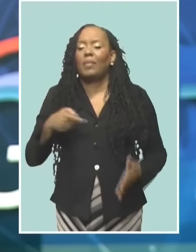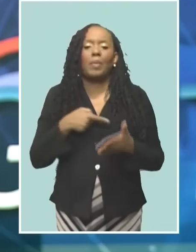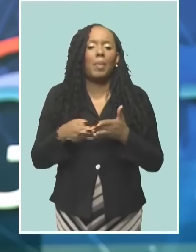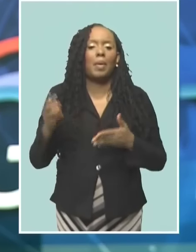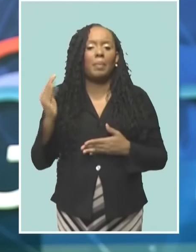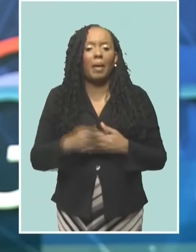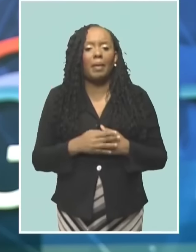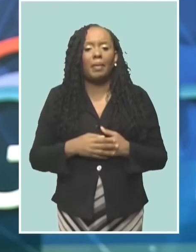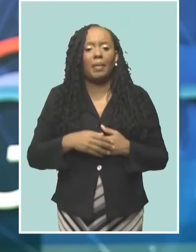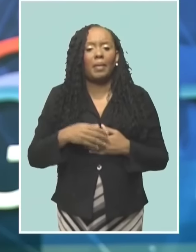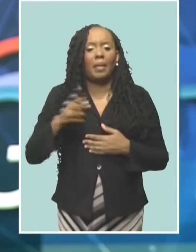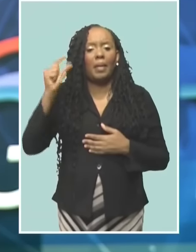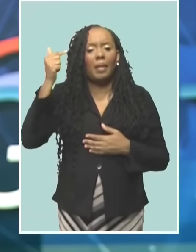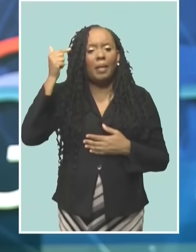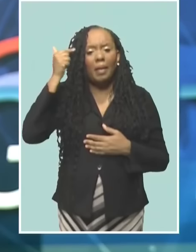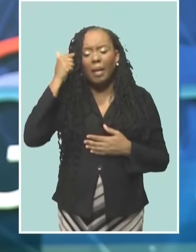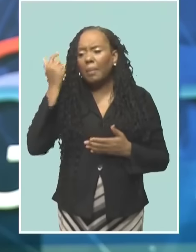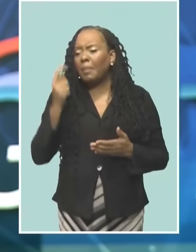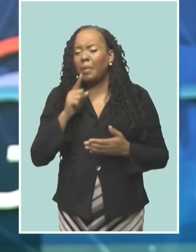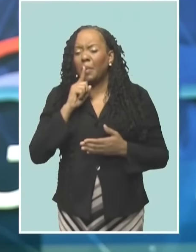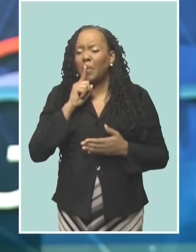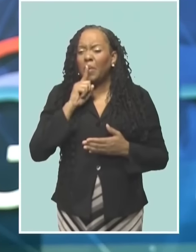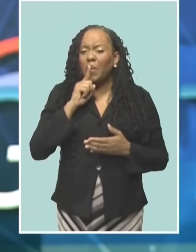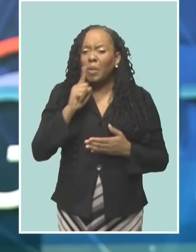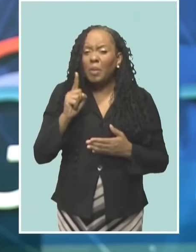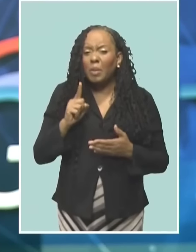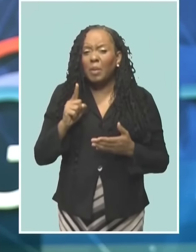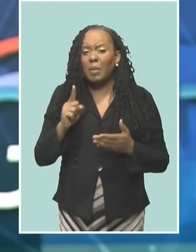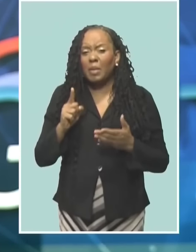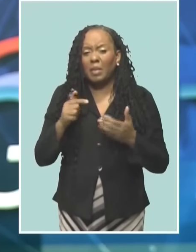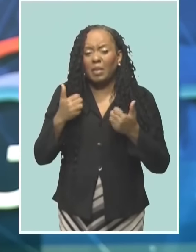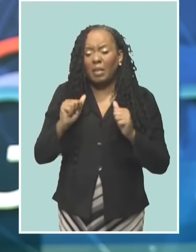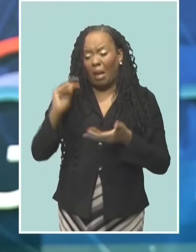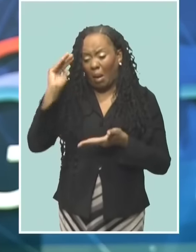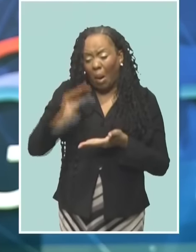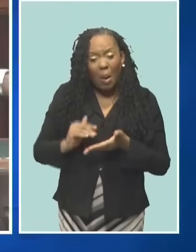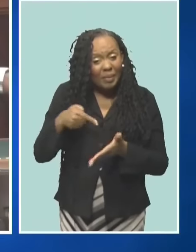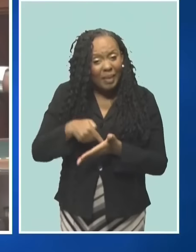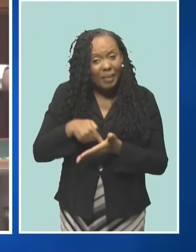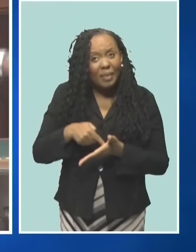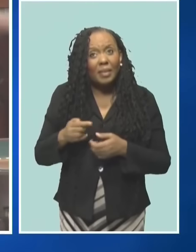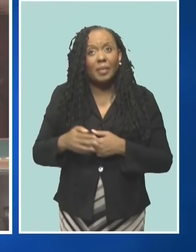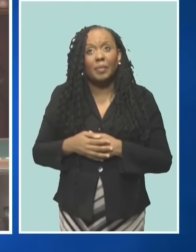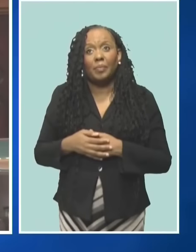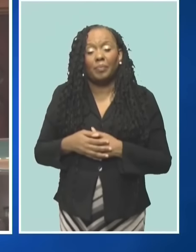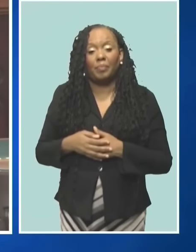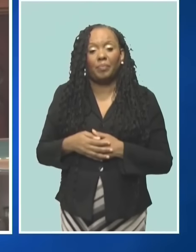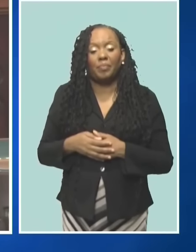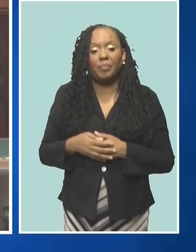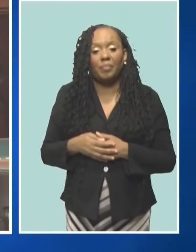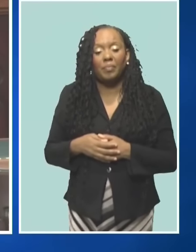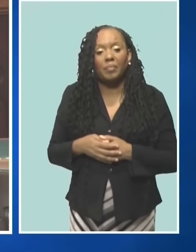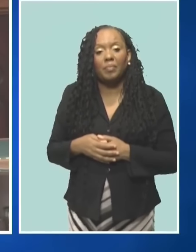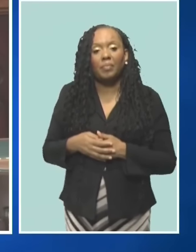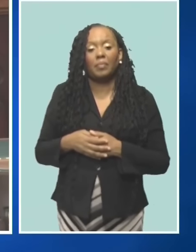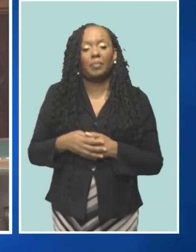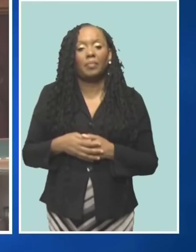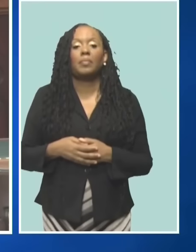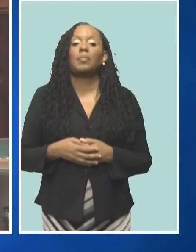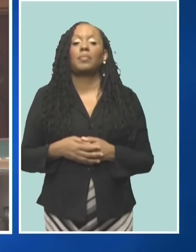has departed from its plan to place greater emphasis on local debt. The lady as far away as St.